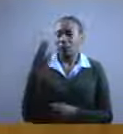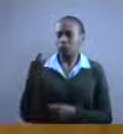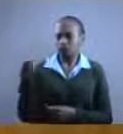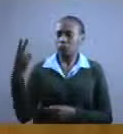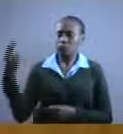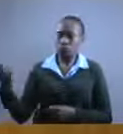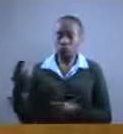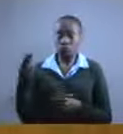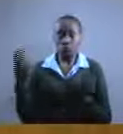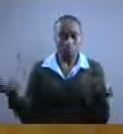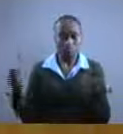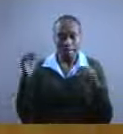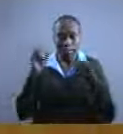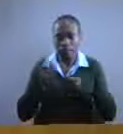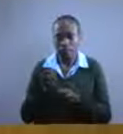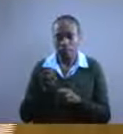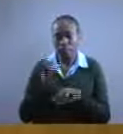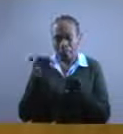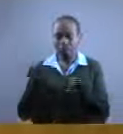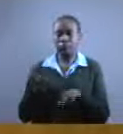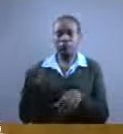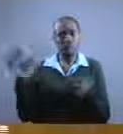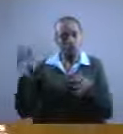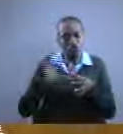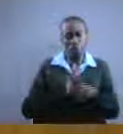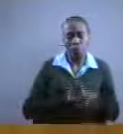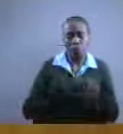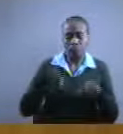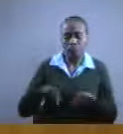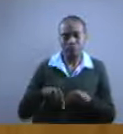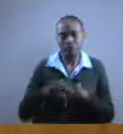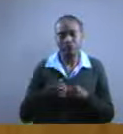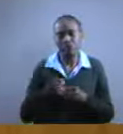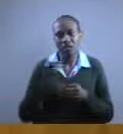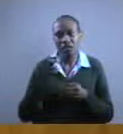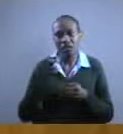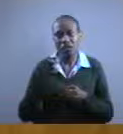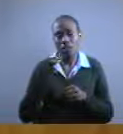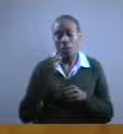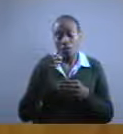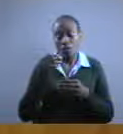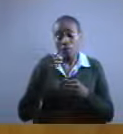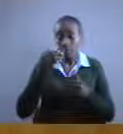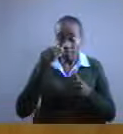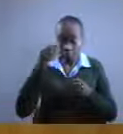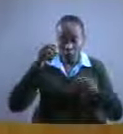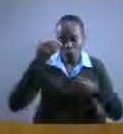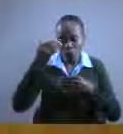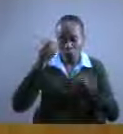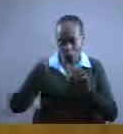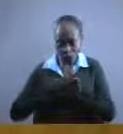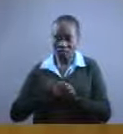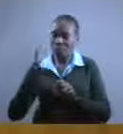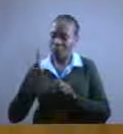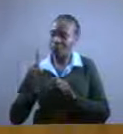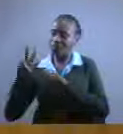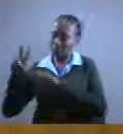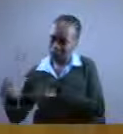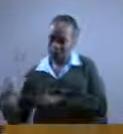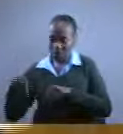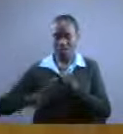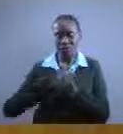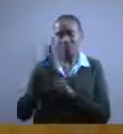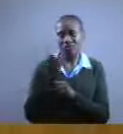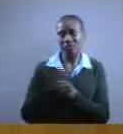122,000 people joined these ranks between the first and second quarter of 2013. COSATU's Patrick Craven does